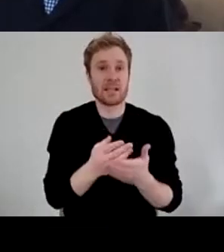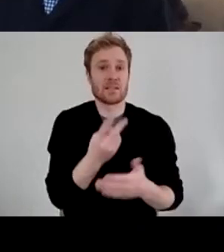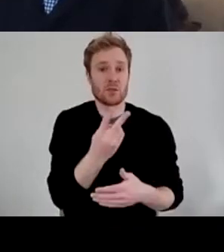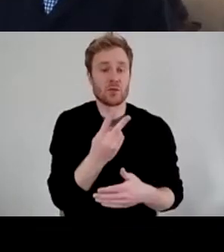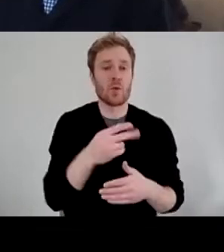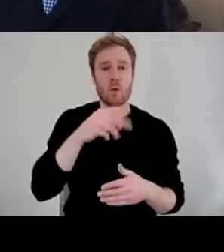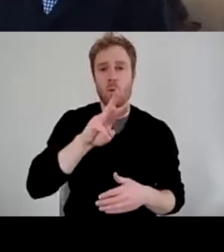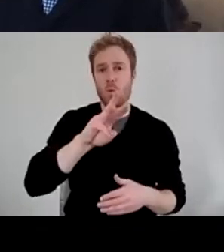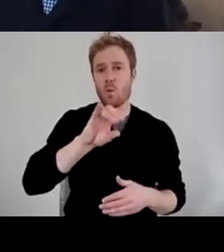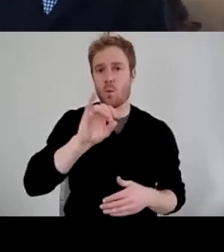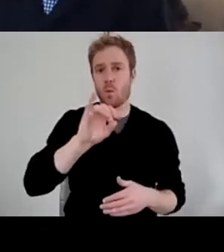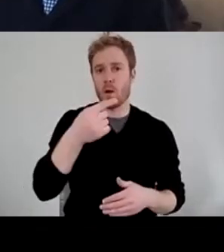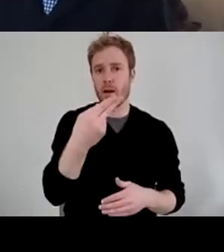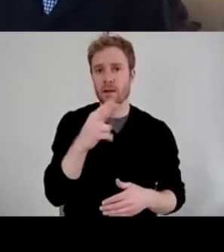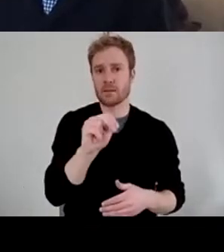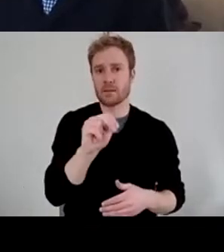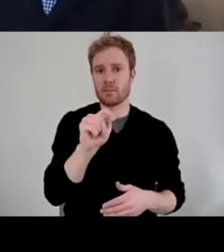exceed